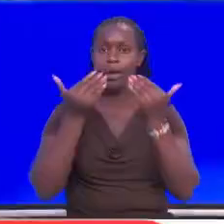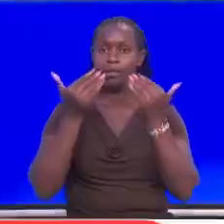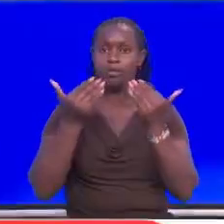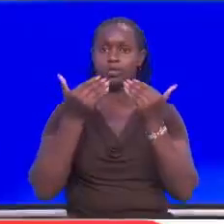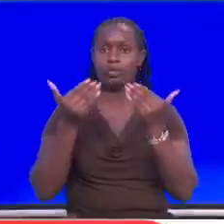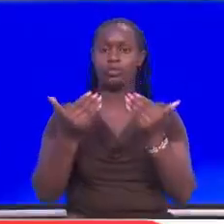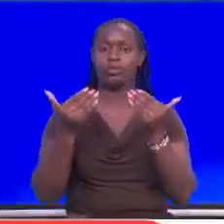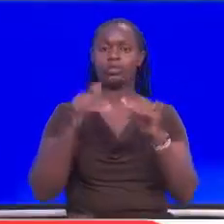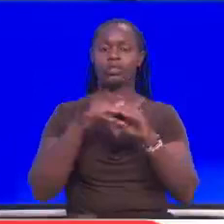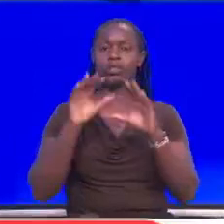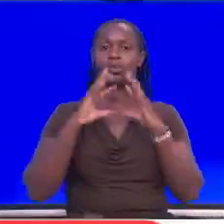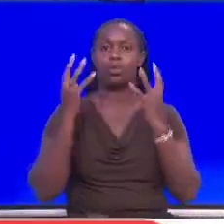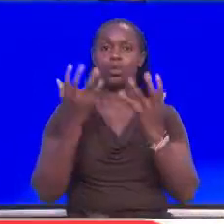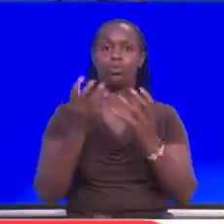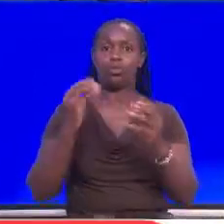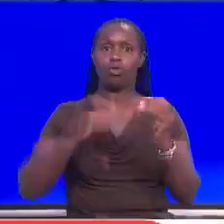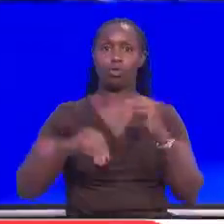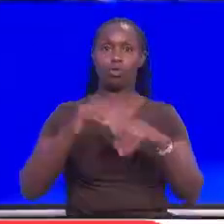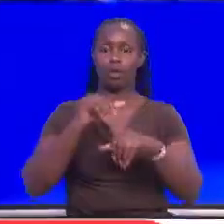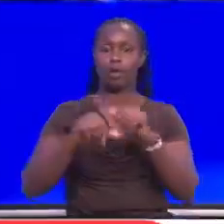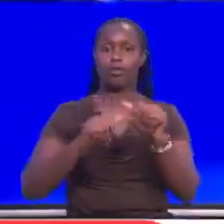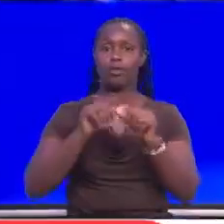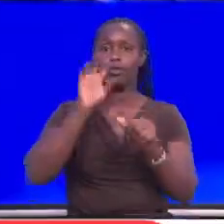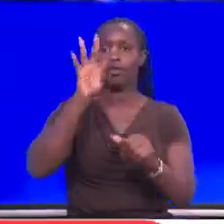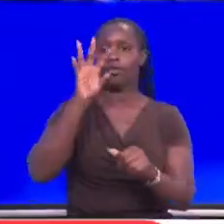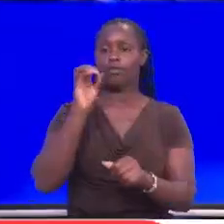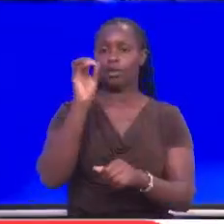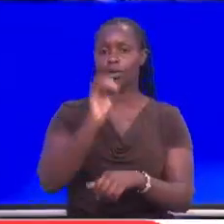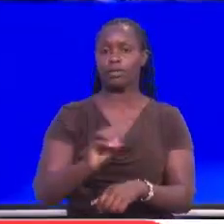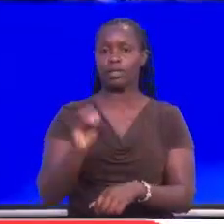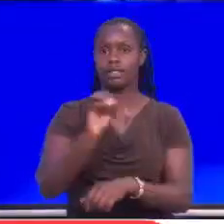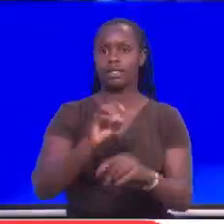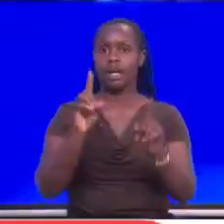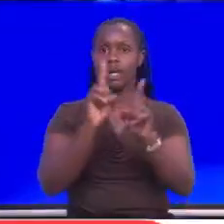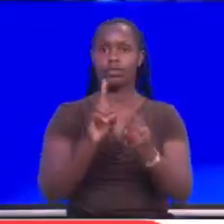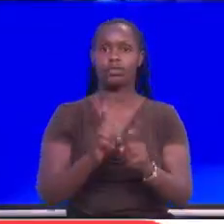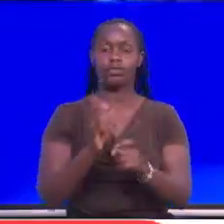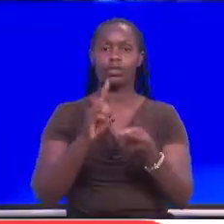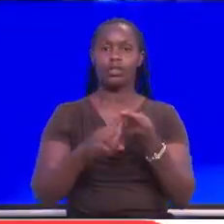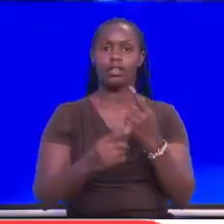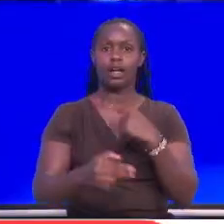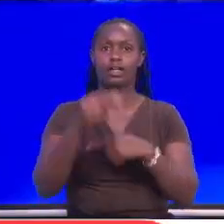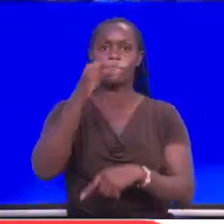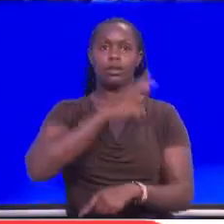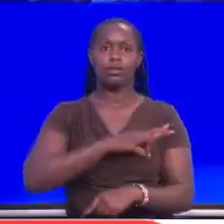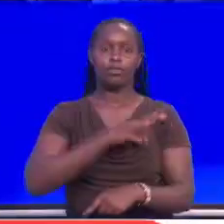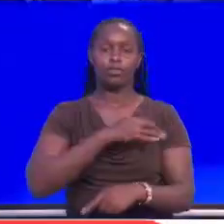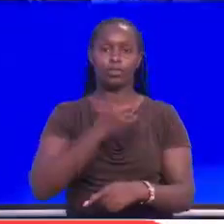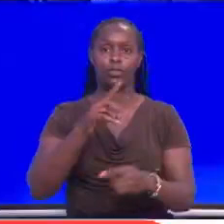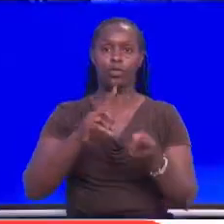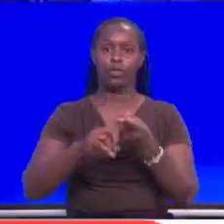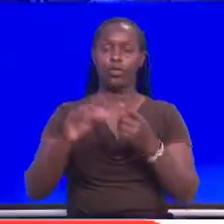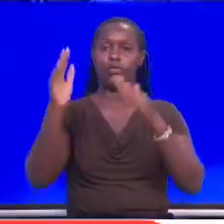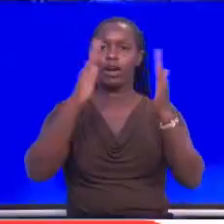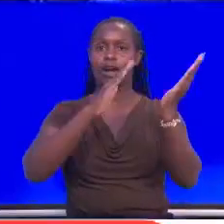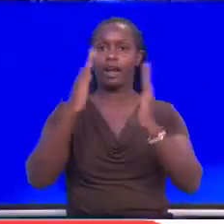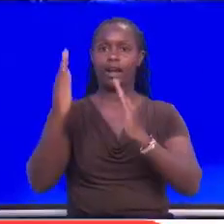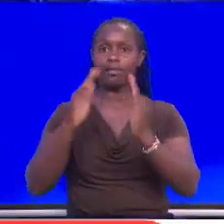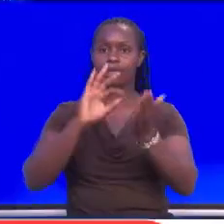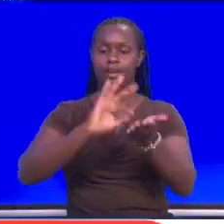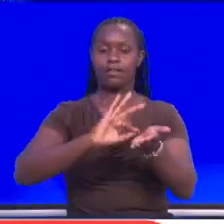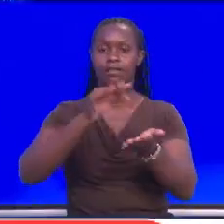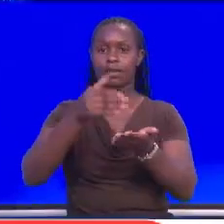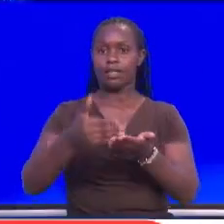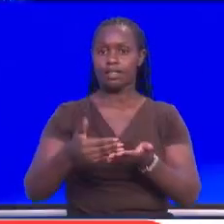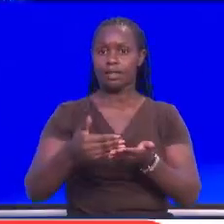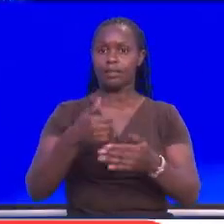Africa contributes about 40% and remains to be one of the highest beneficiaries of climate finance, leaving less